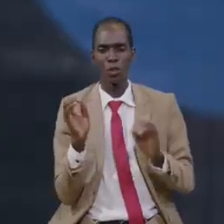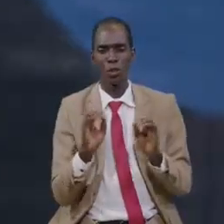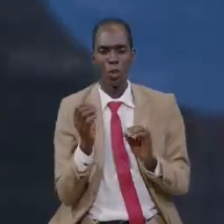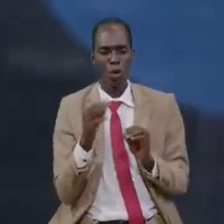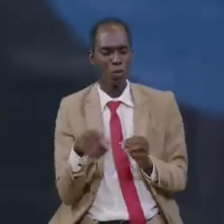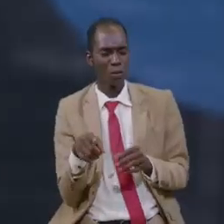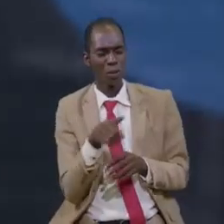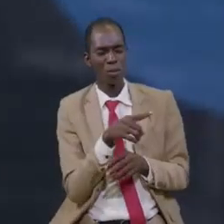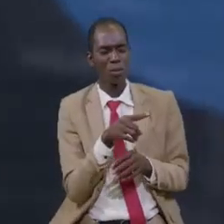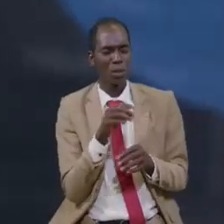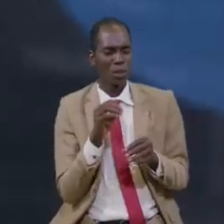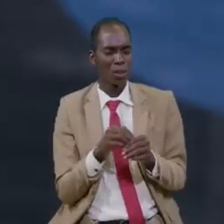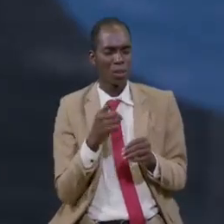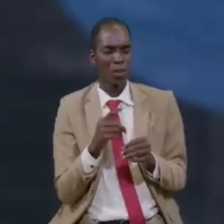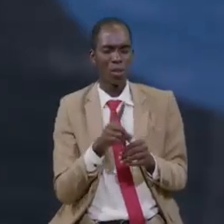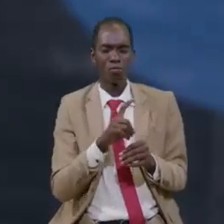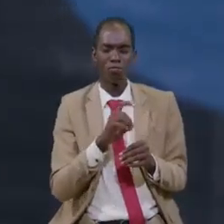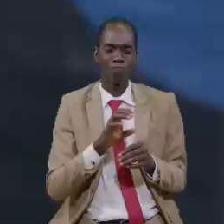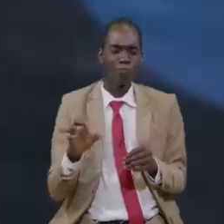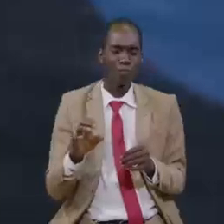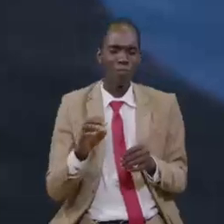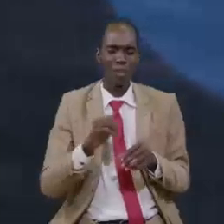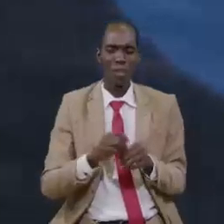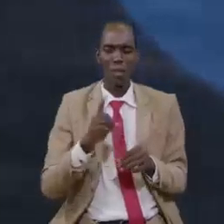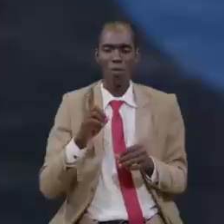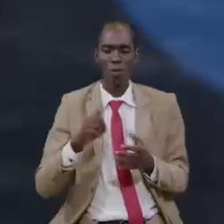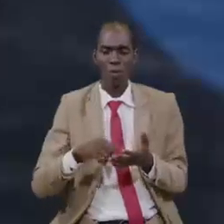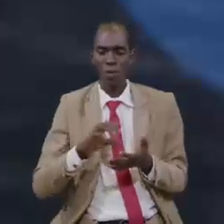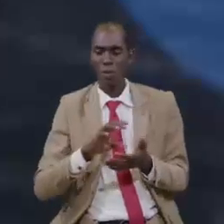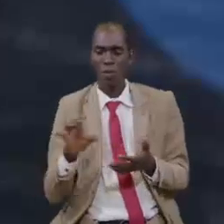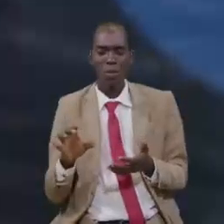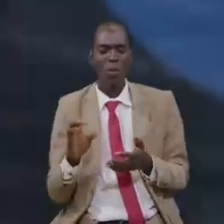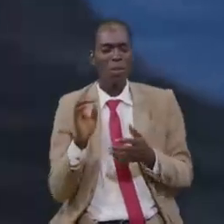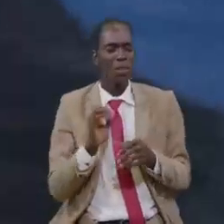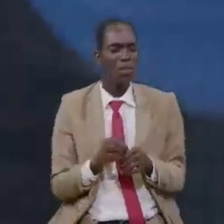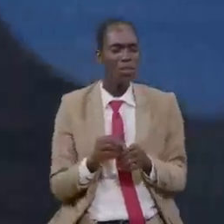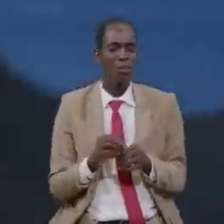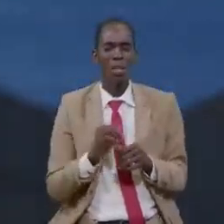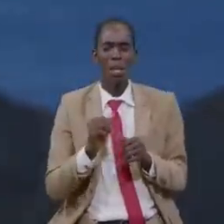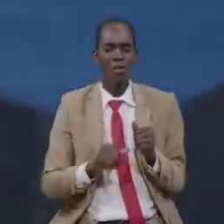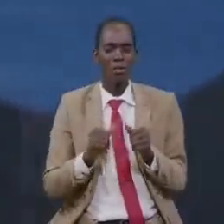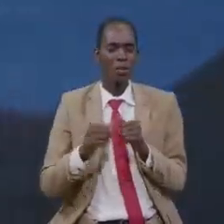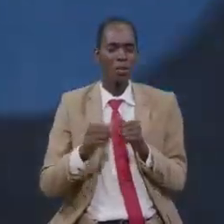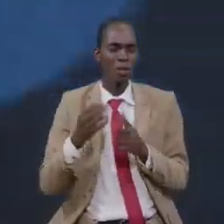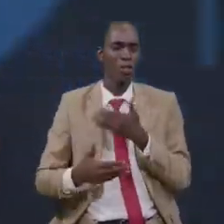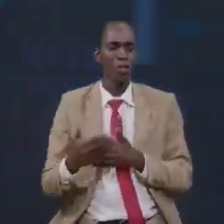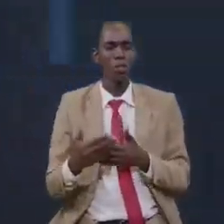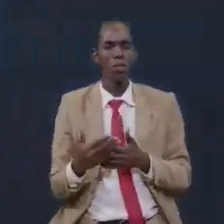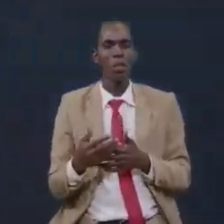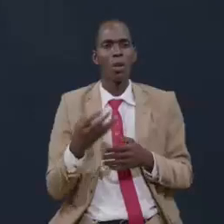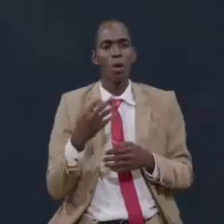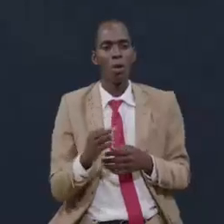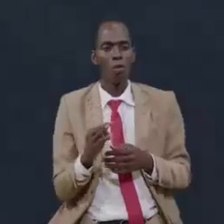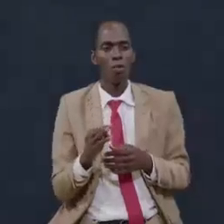their thousands, the millions, in every generation, none of them can by